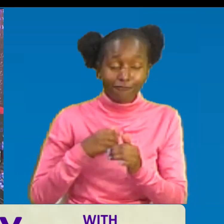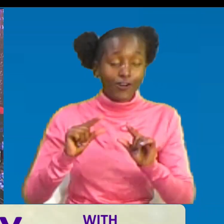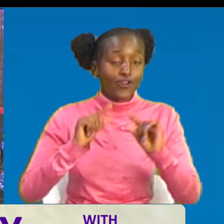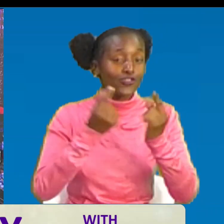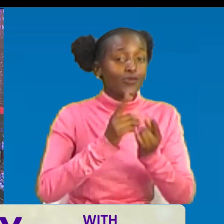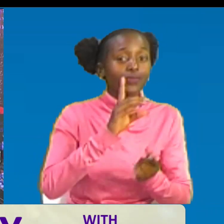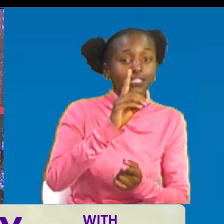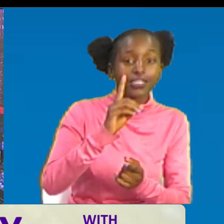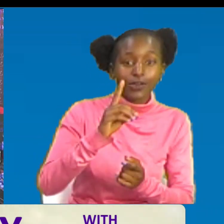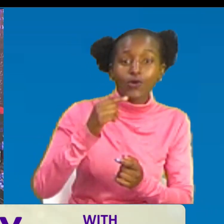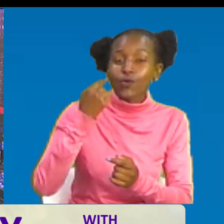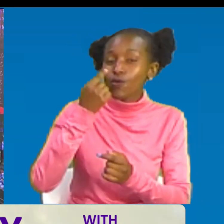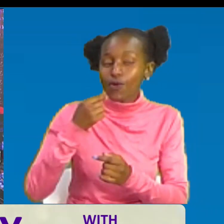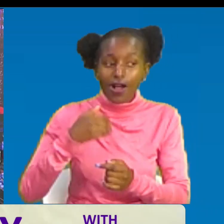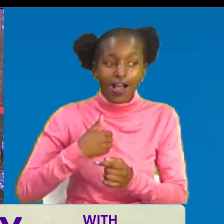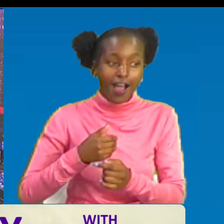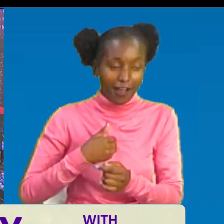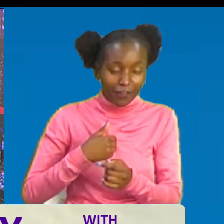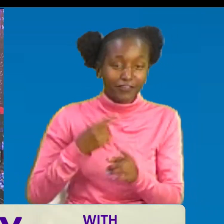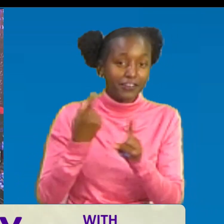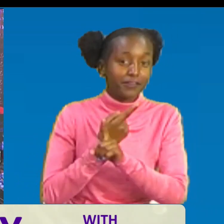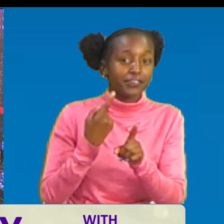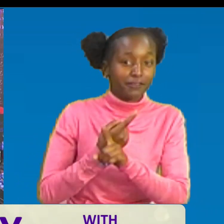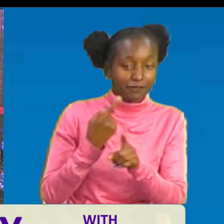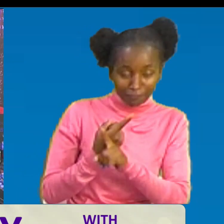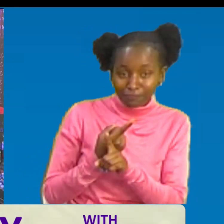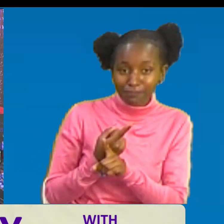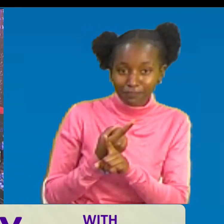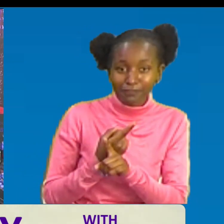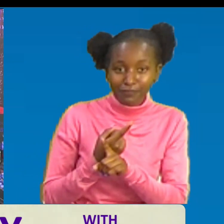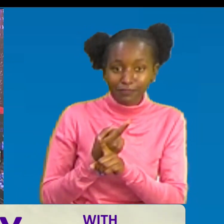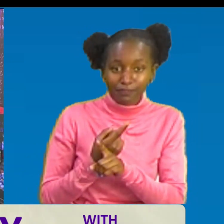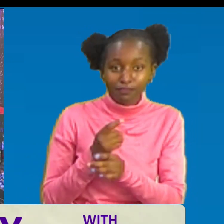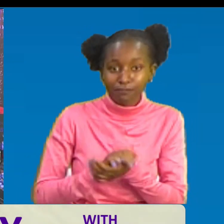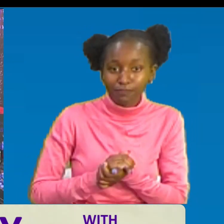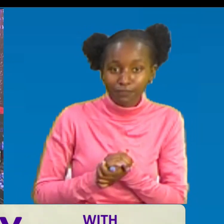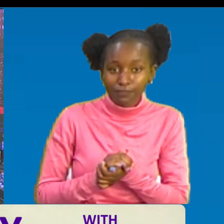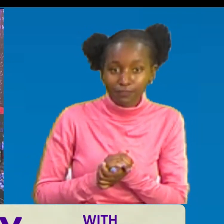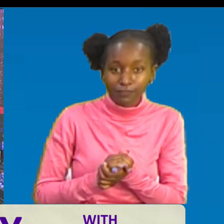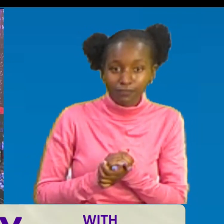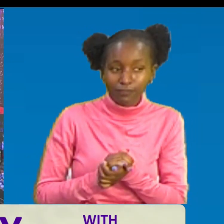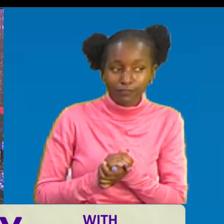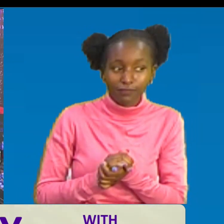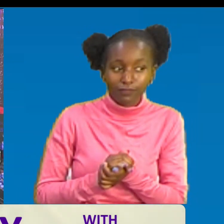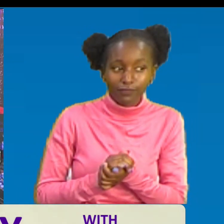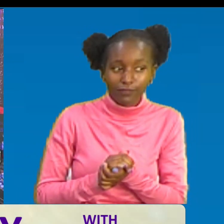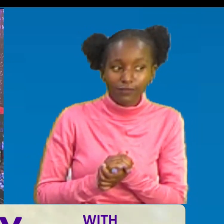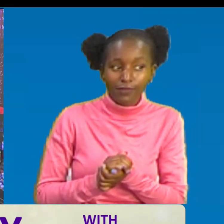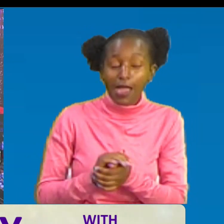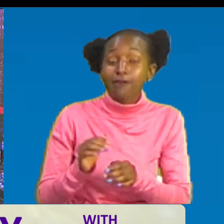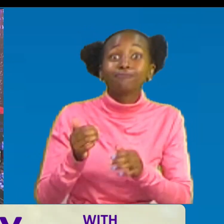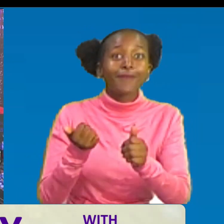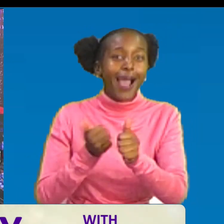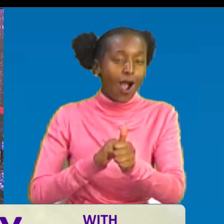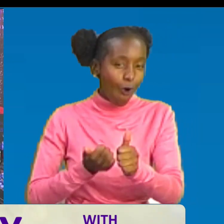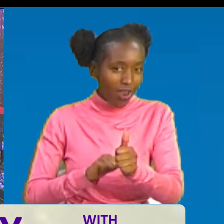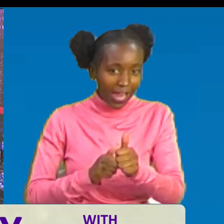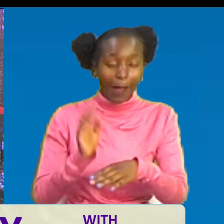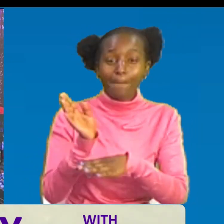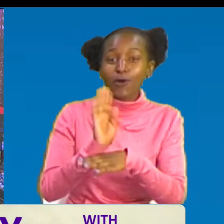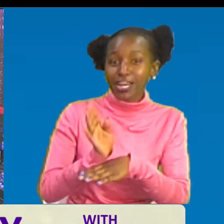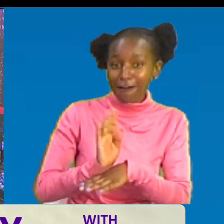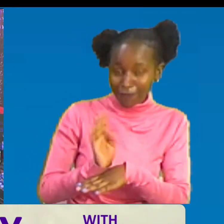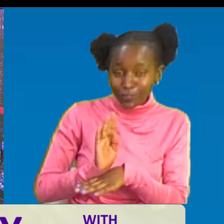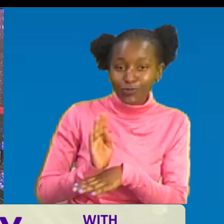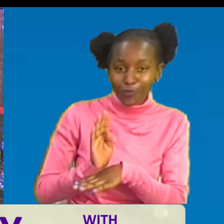D. Burkina Faso, Algeria, Mauritania, as well as Angola. Finally, second but last, that is